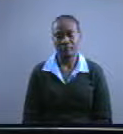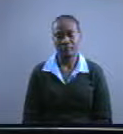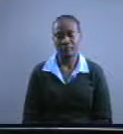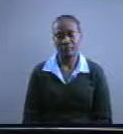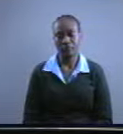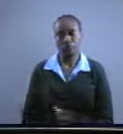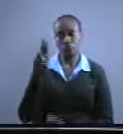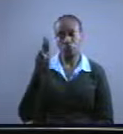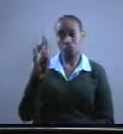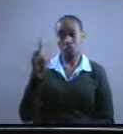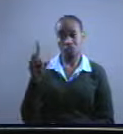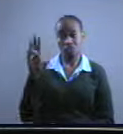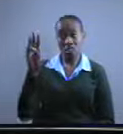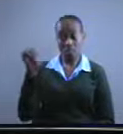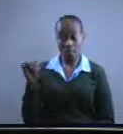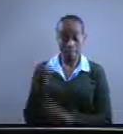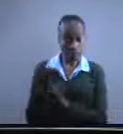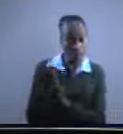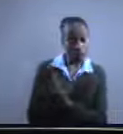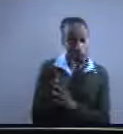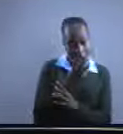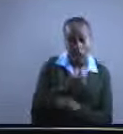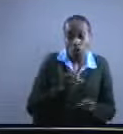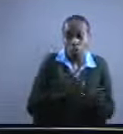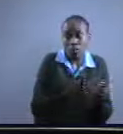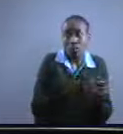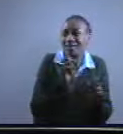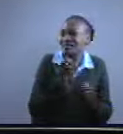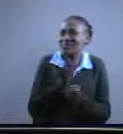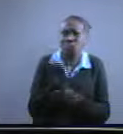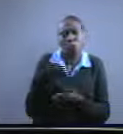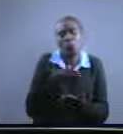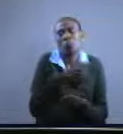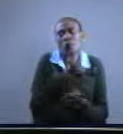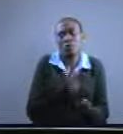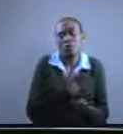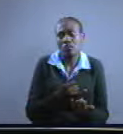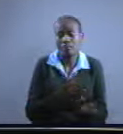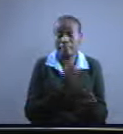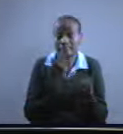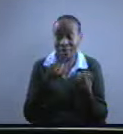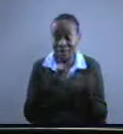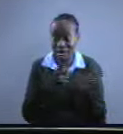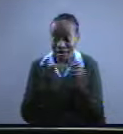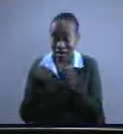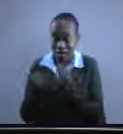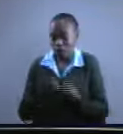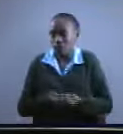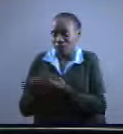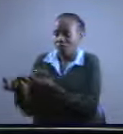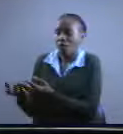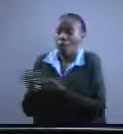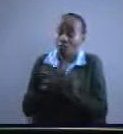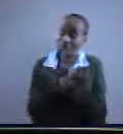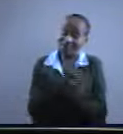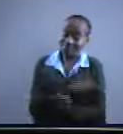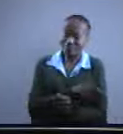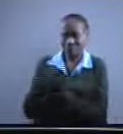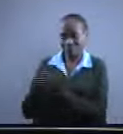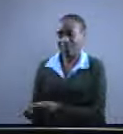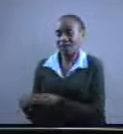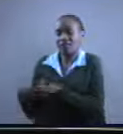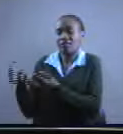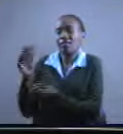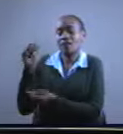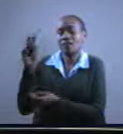The UDM didn't make use of its opportunity to make a statement. The opportunity now goes to the ANC. The ANC. Thank